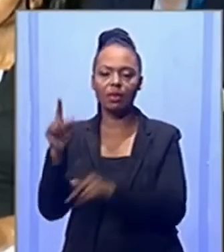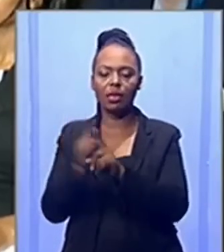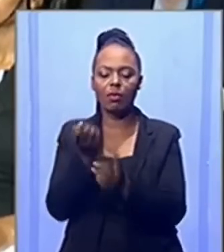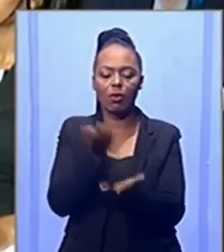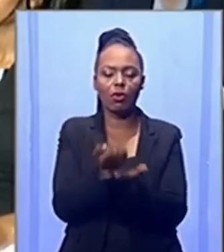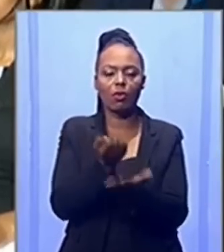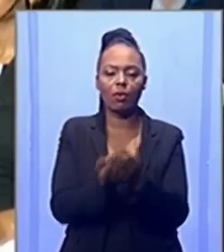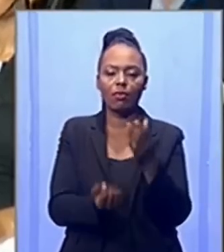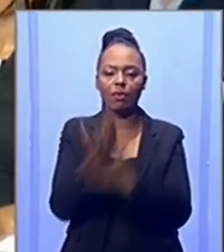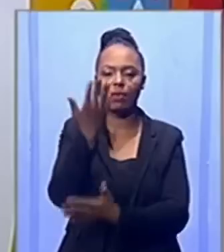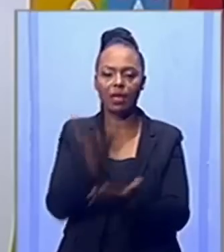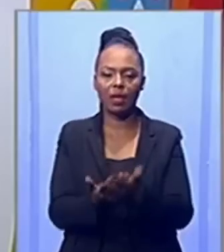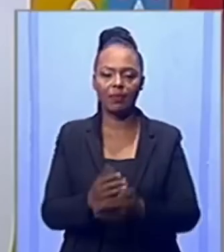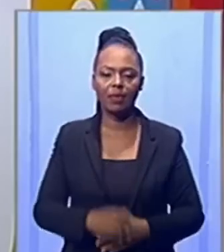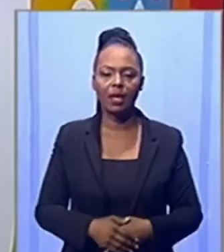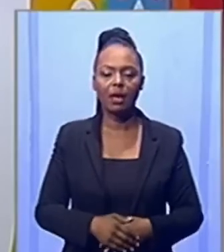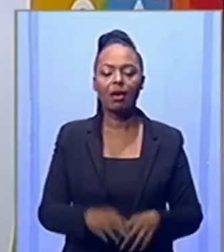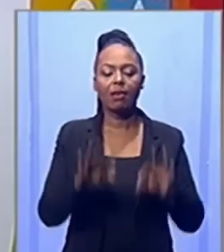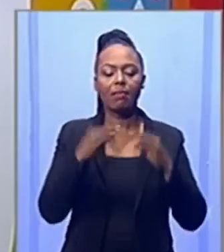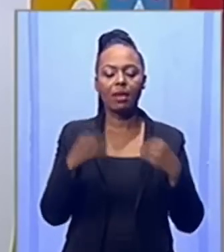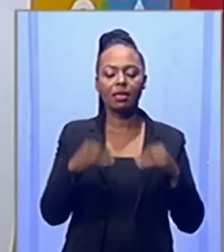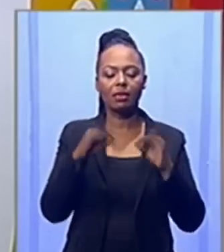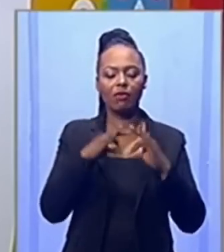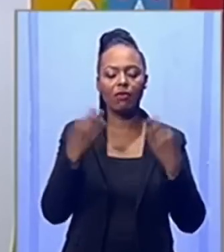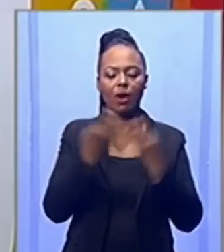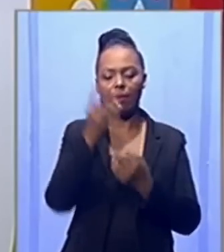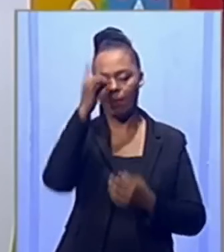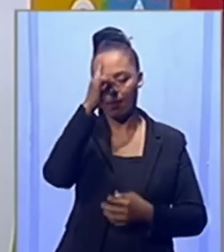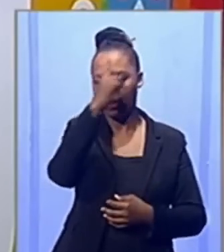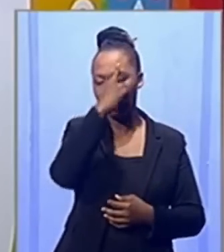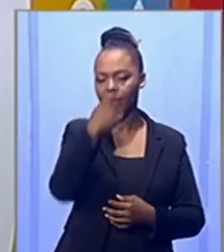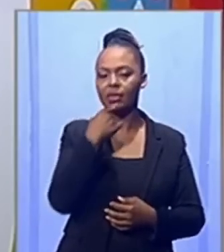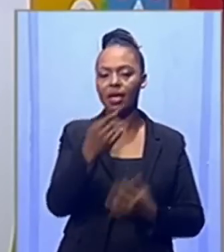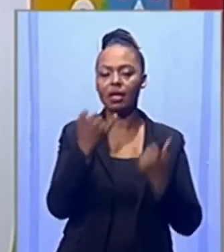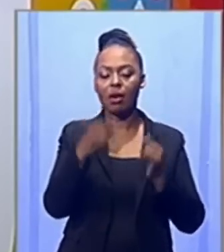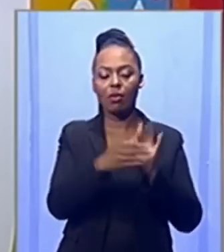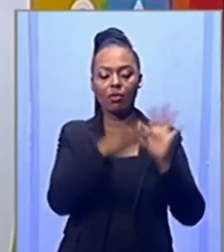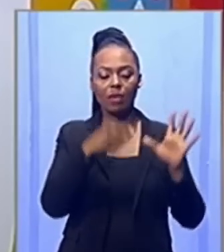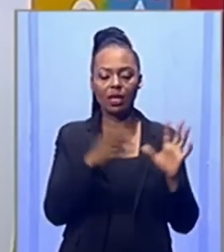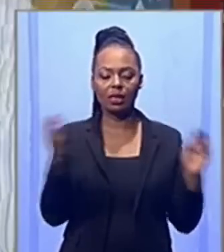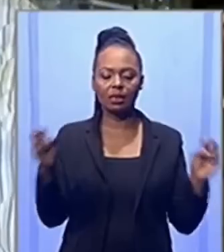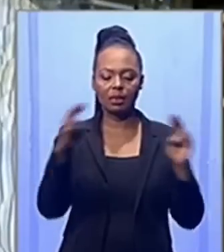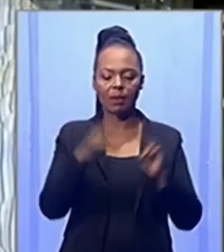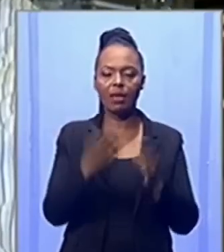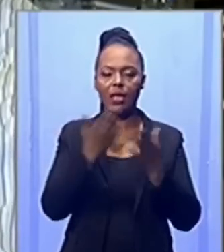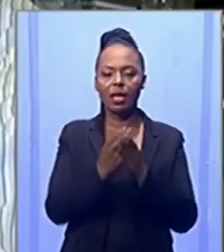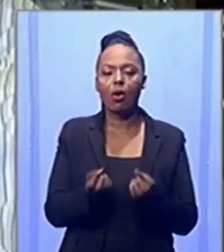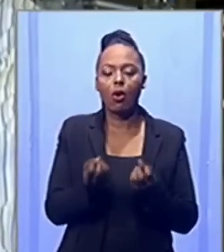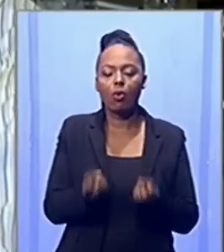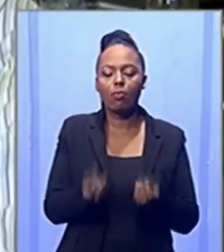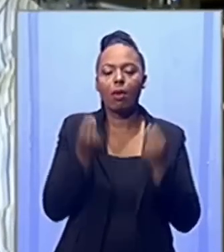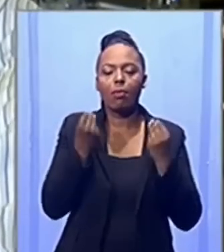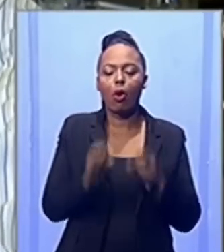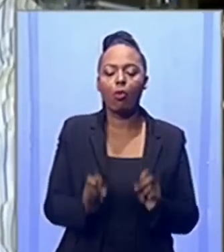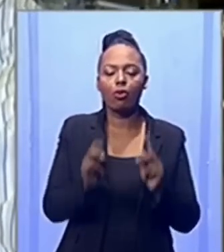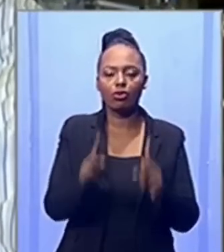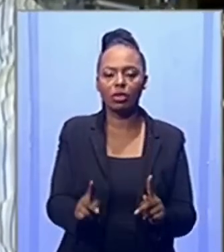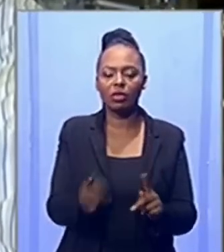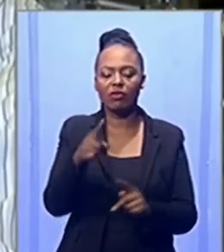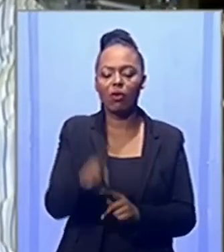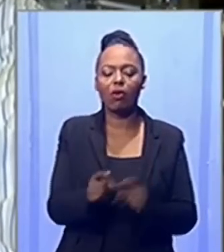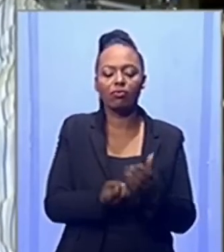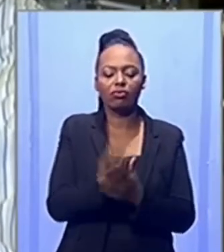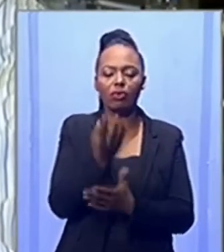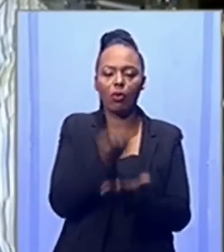la dikgwebo tsa batho ba batsho le re dipontsho tse teng sebokeng sa BRICS di tla thusa ho thea mesebetsi le ho ntlafatsa moruo wa lebatowa